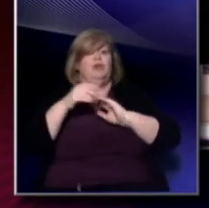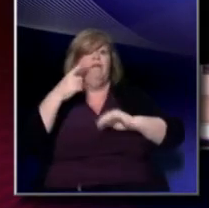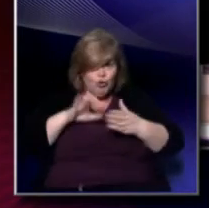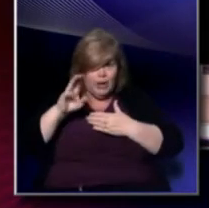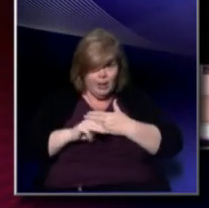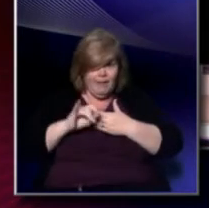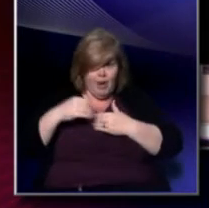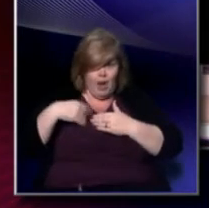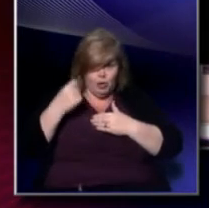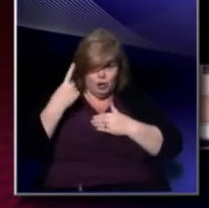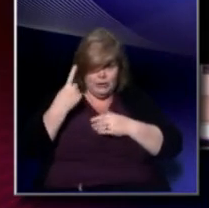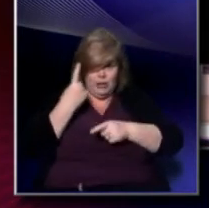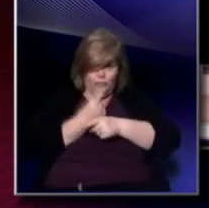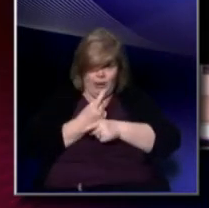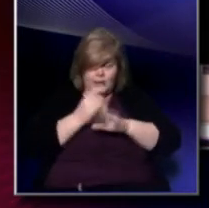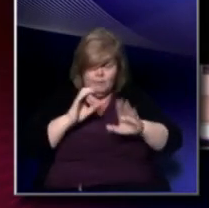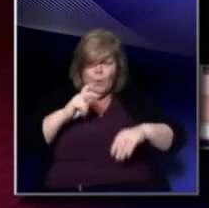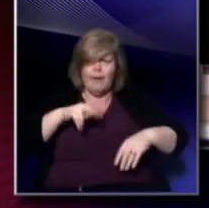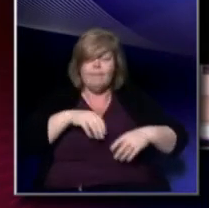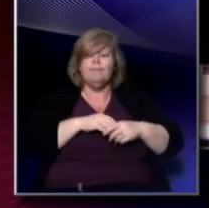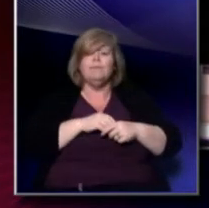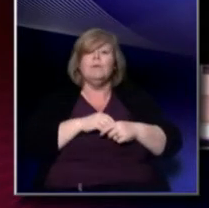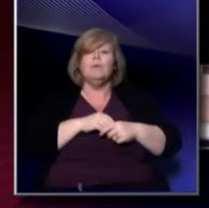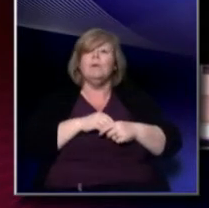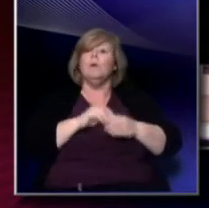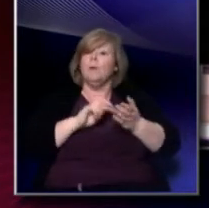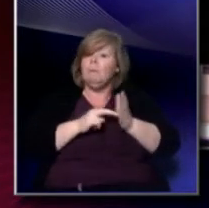PDSD, will a new